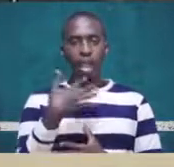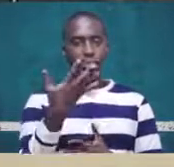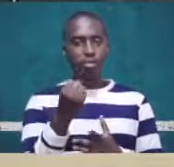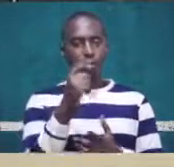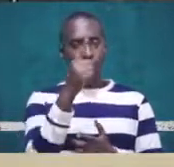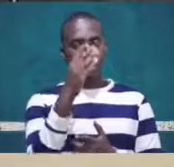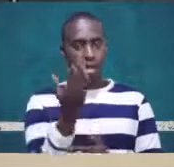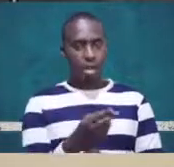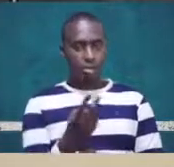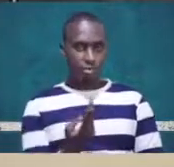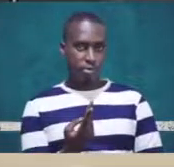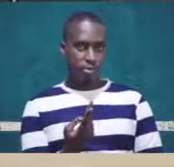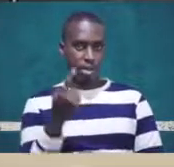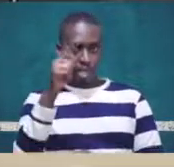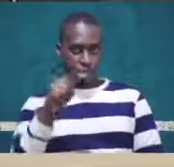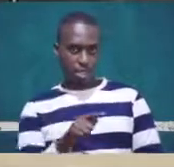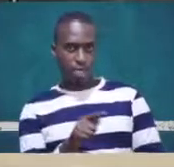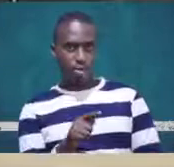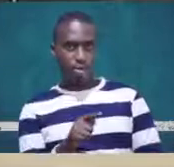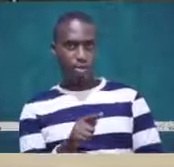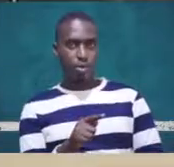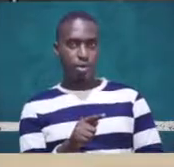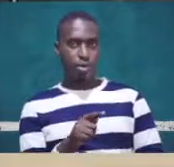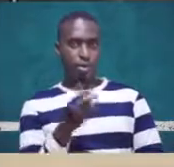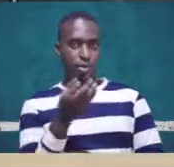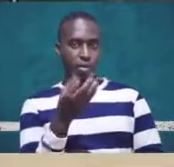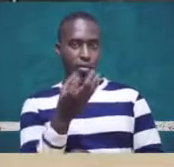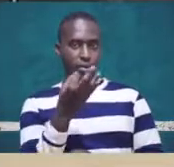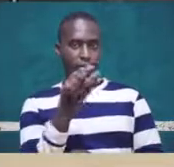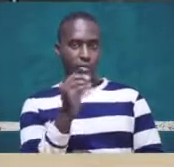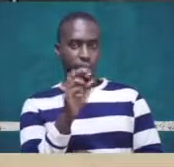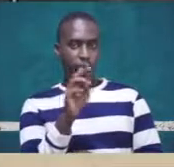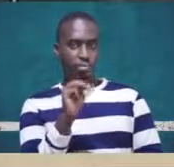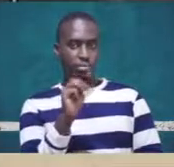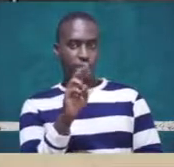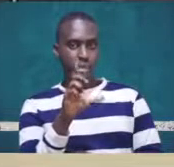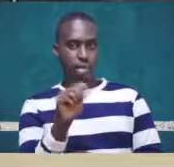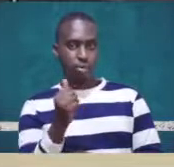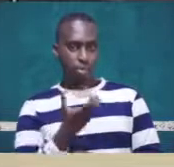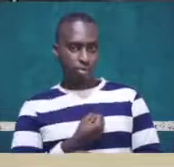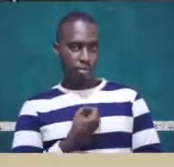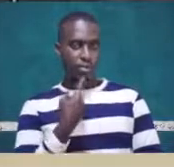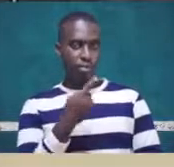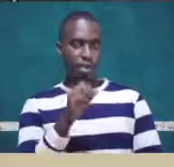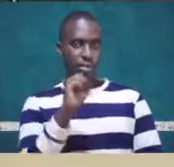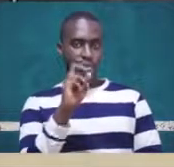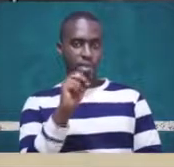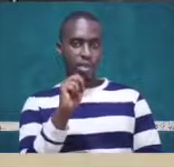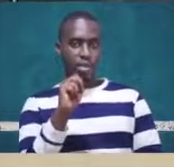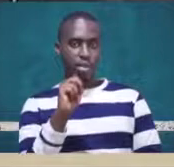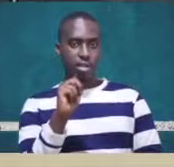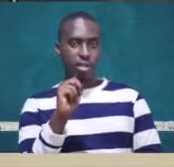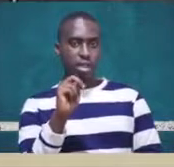half integral of, the formula is there, right? That is sine of